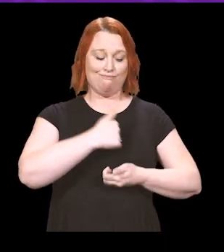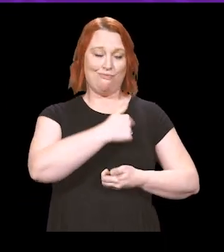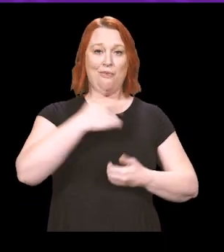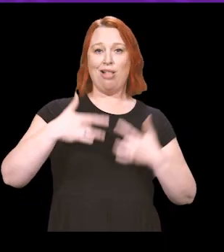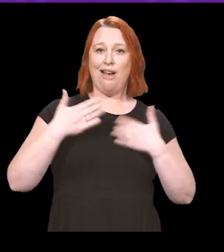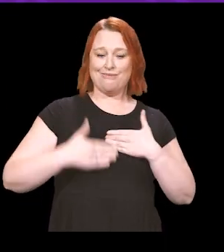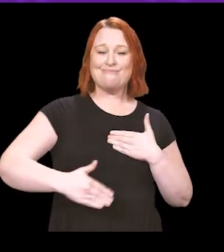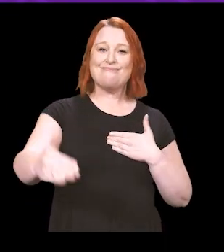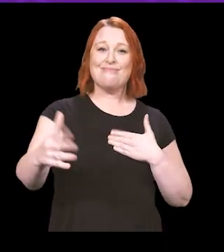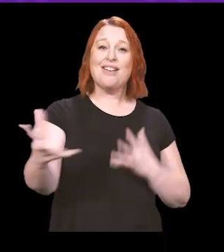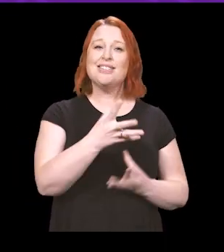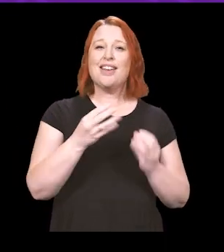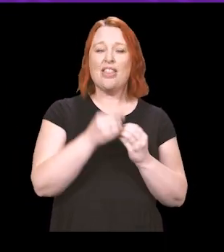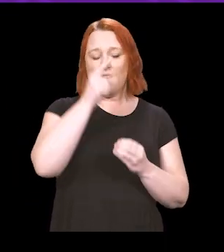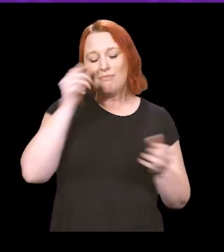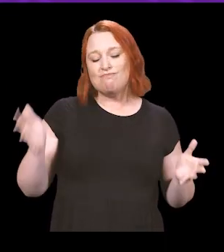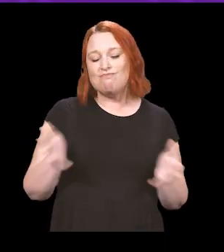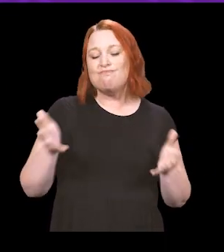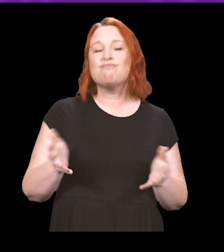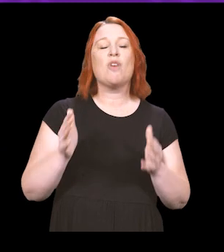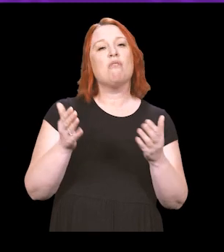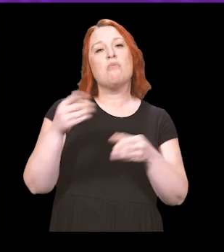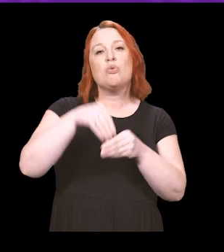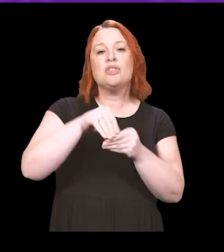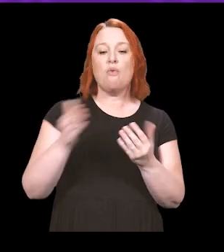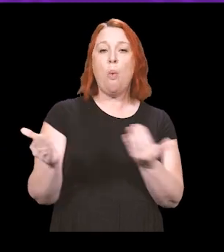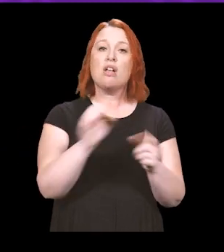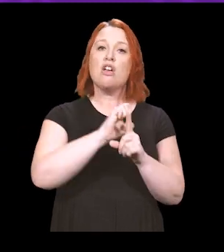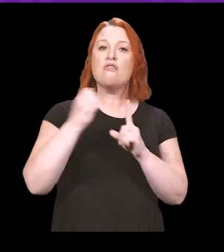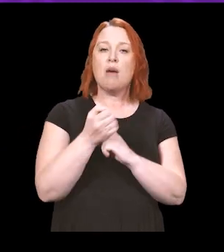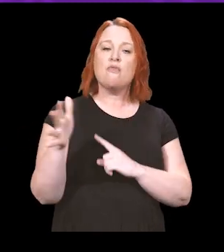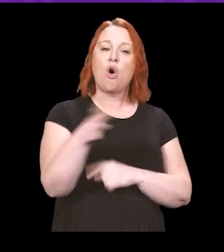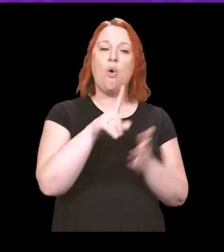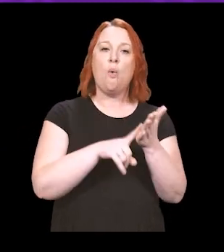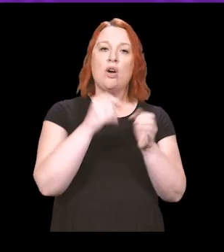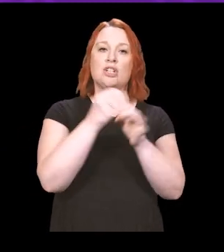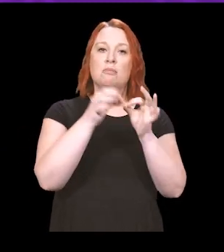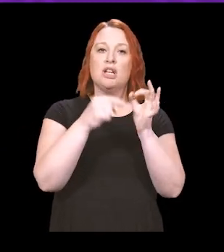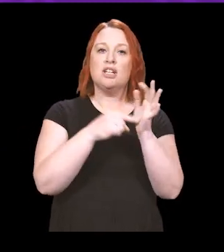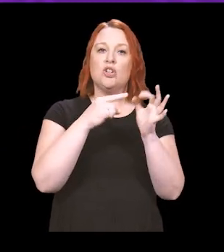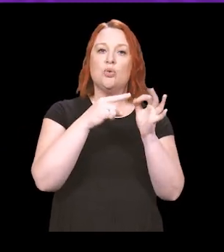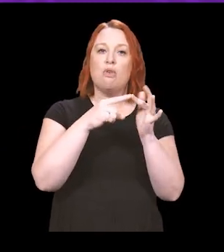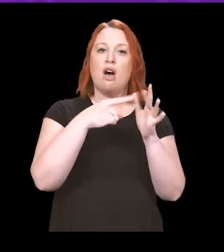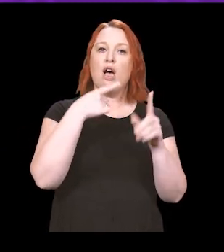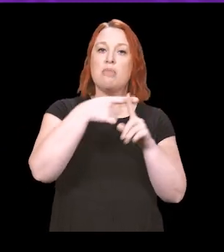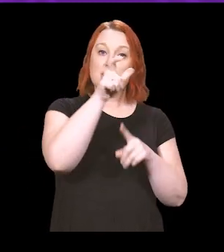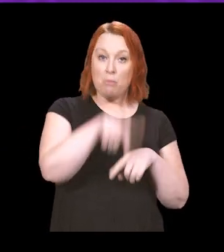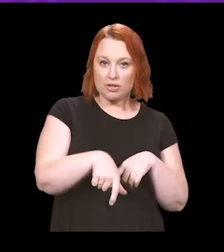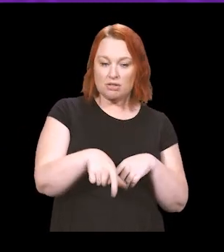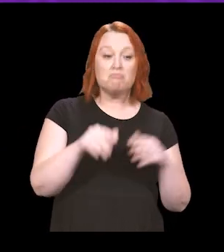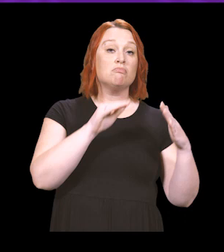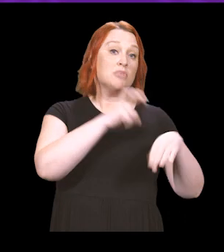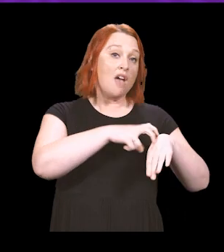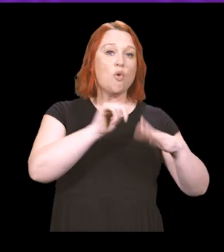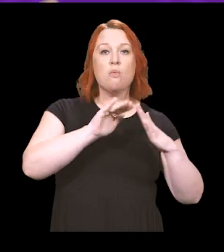ally is a lifelong commitment. Together, we can create an inclusive and welcoming environment for every LGBTQIA plus person we